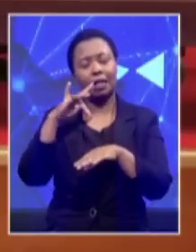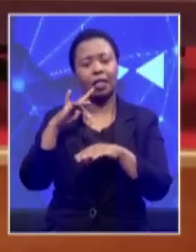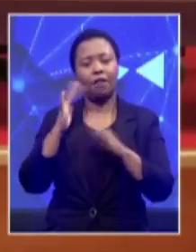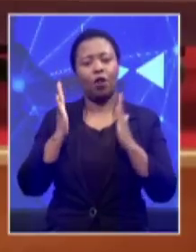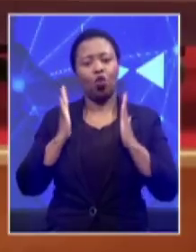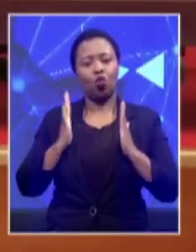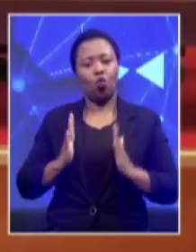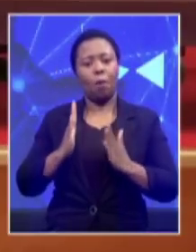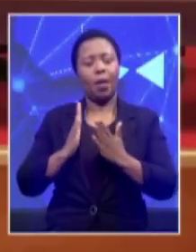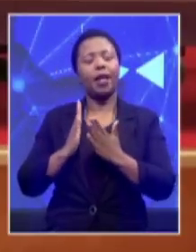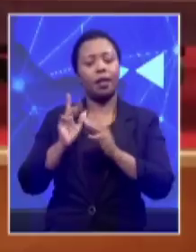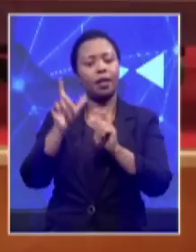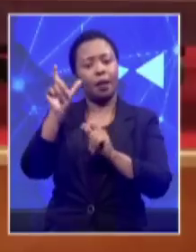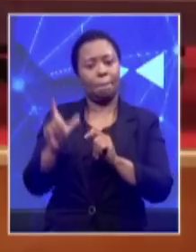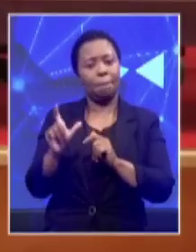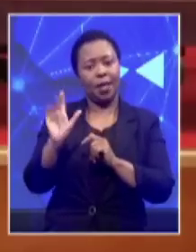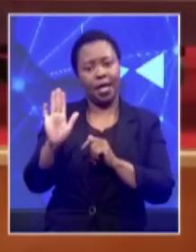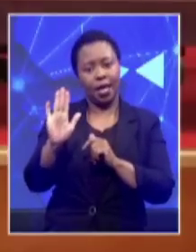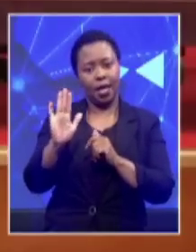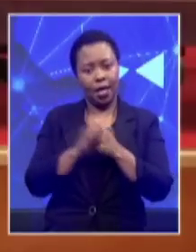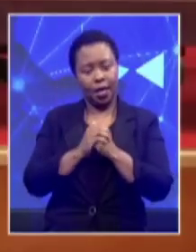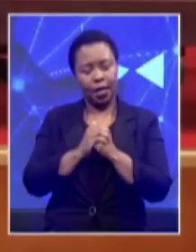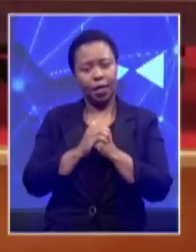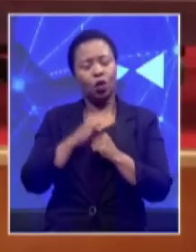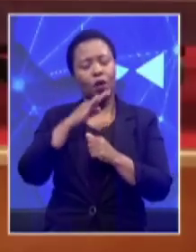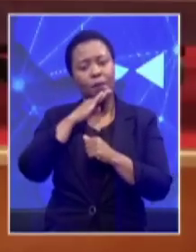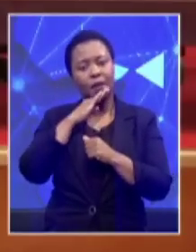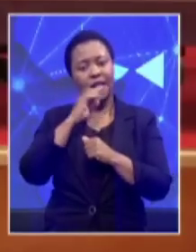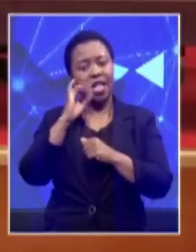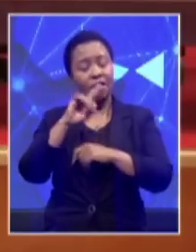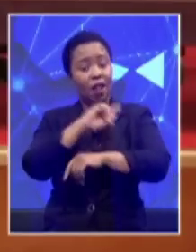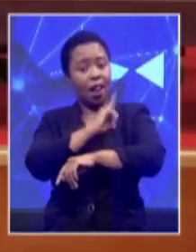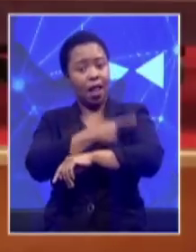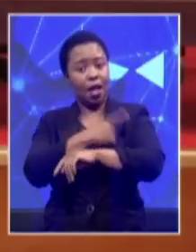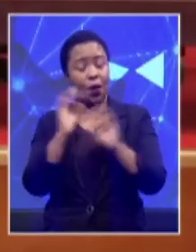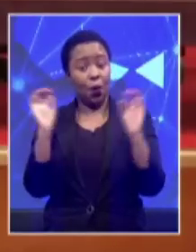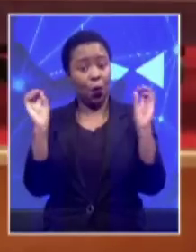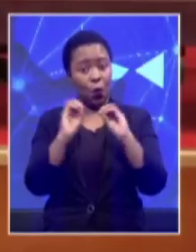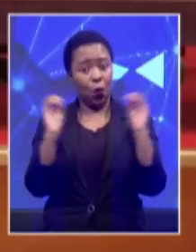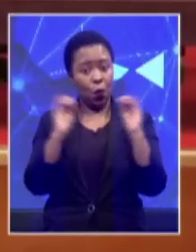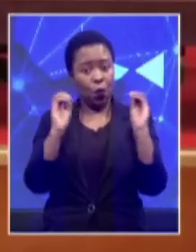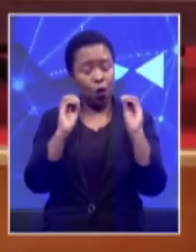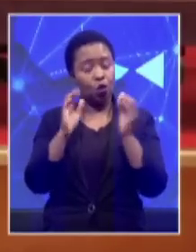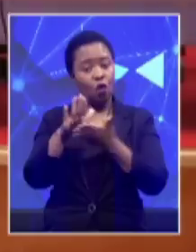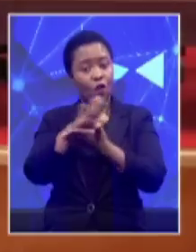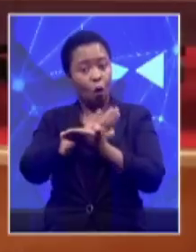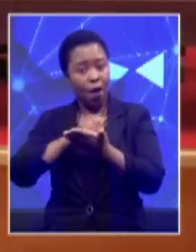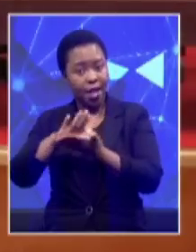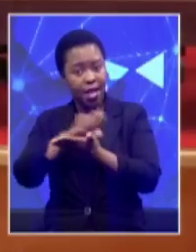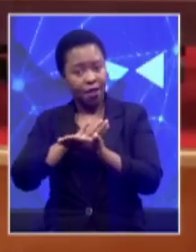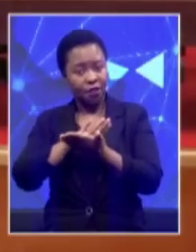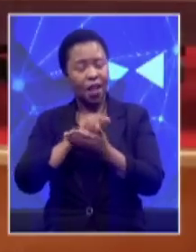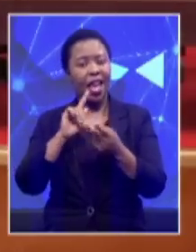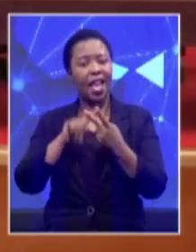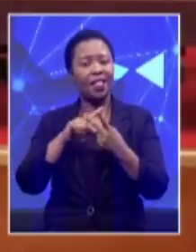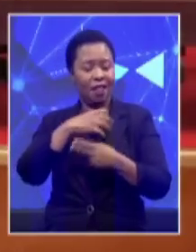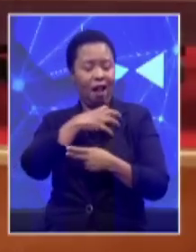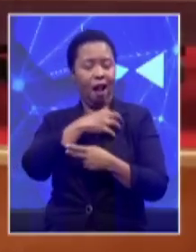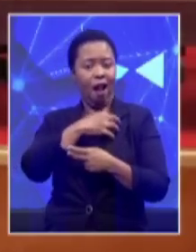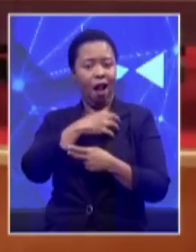egoism, the lack of capacity to forgive, and the will to take revenge.